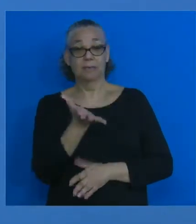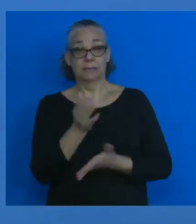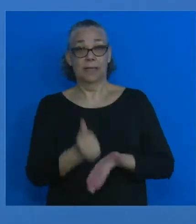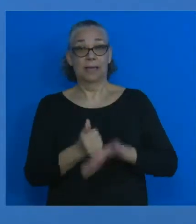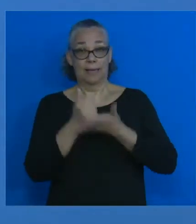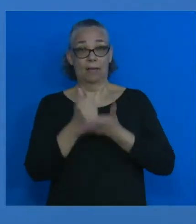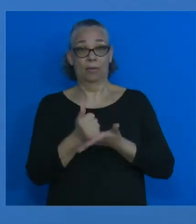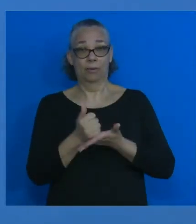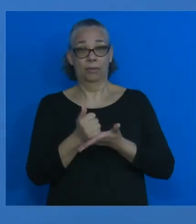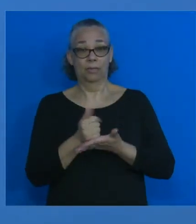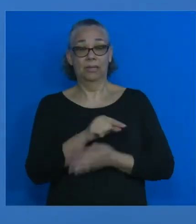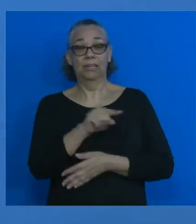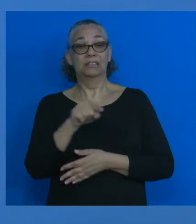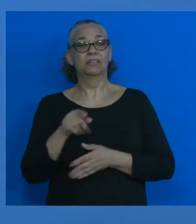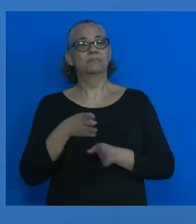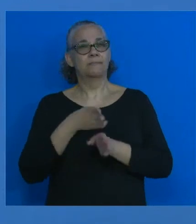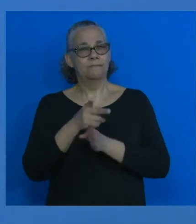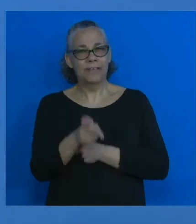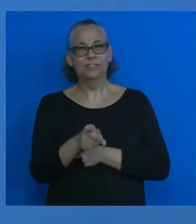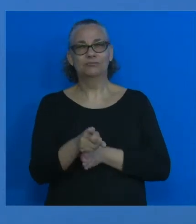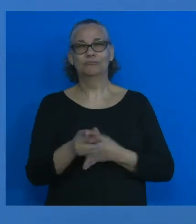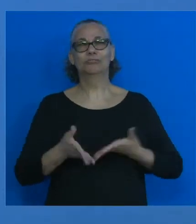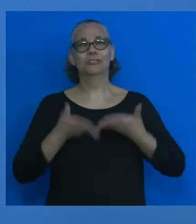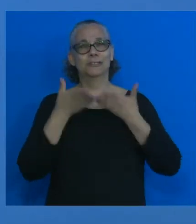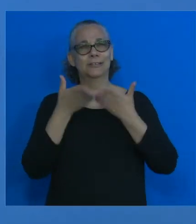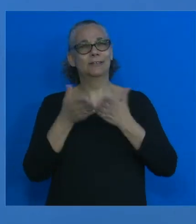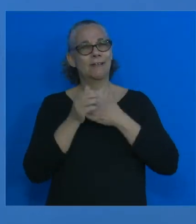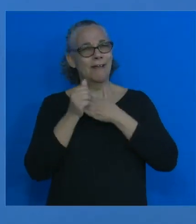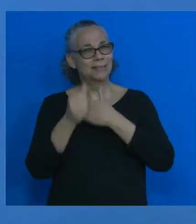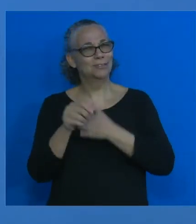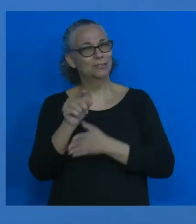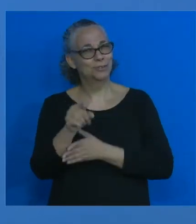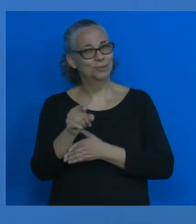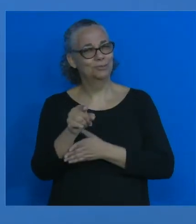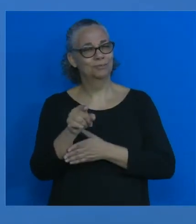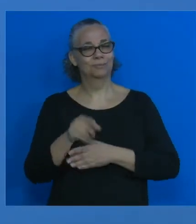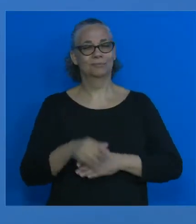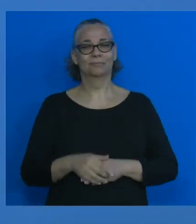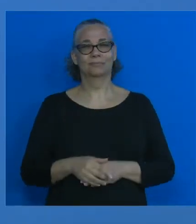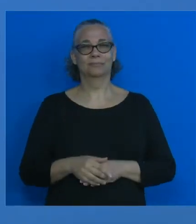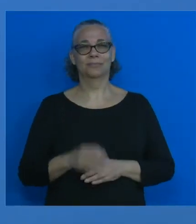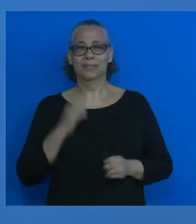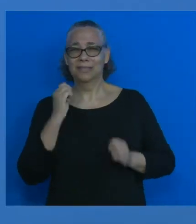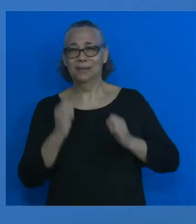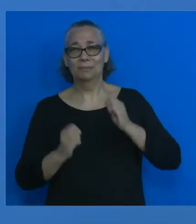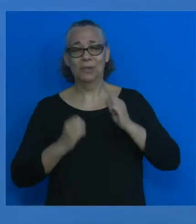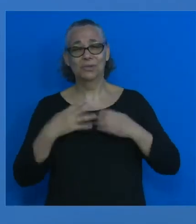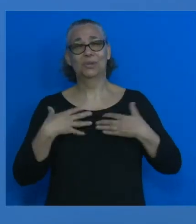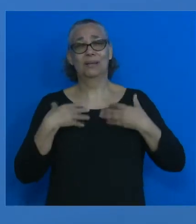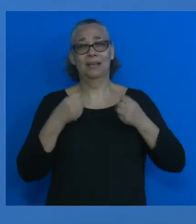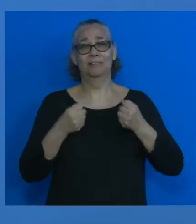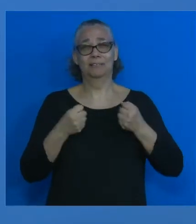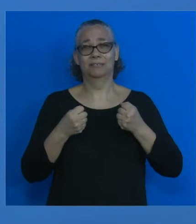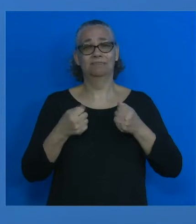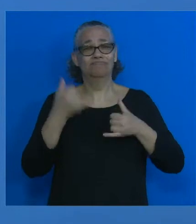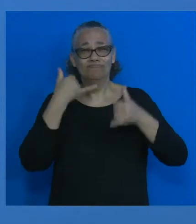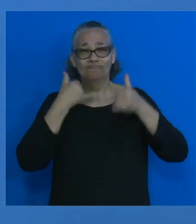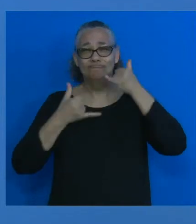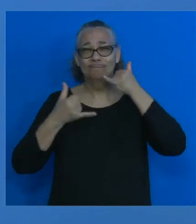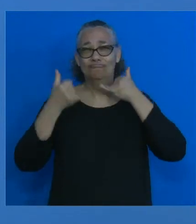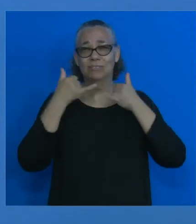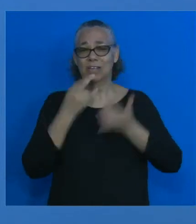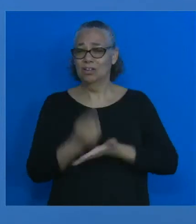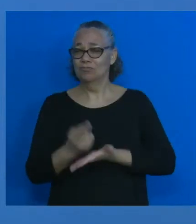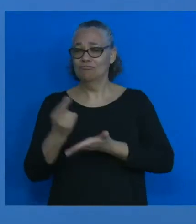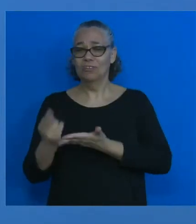are professionals who will listen and provide guidance to you at this time. The Emotional Wellbeing Hotline is a resource that you